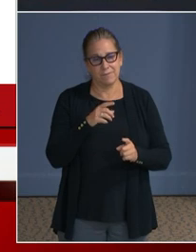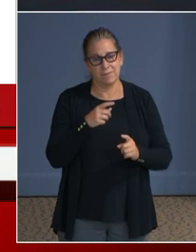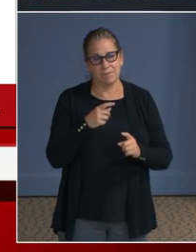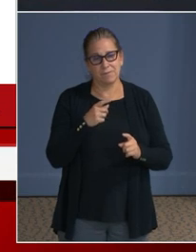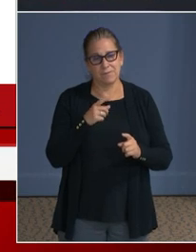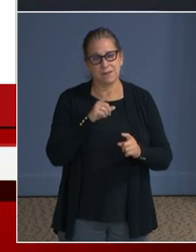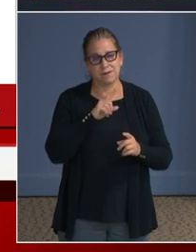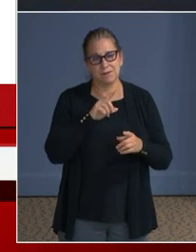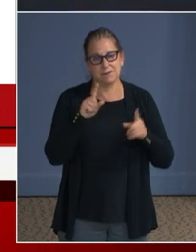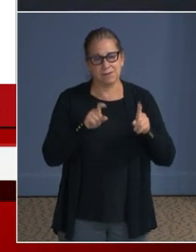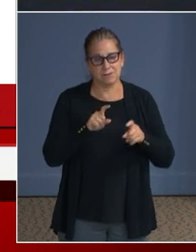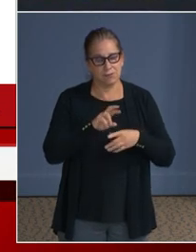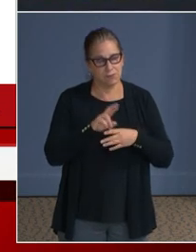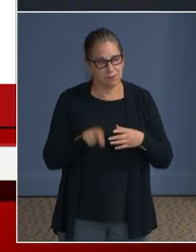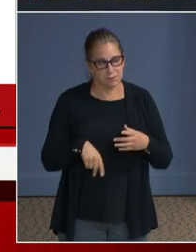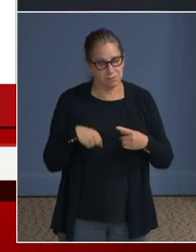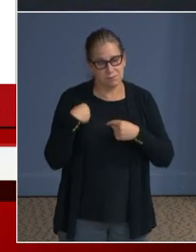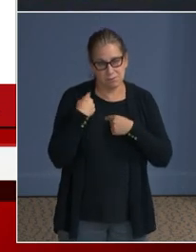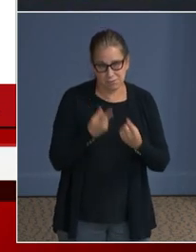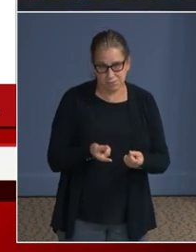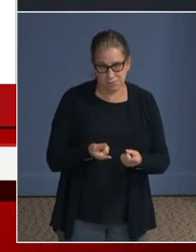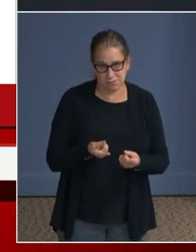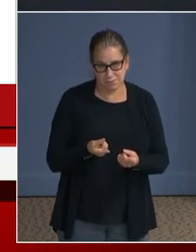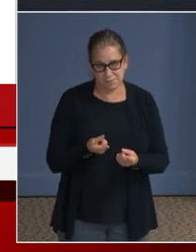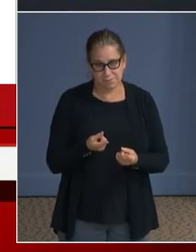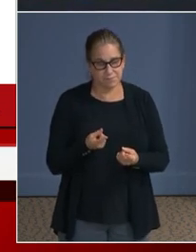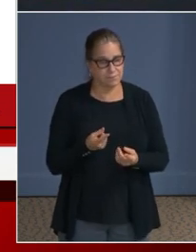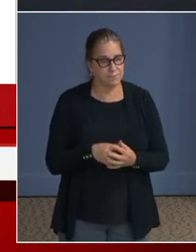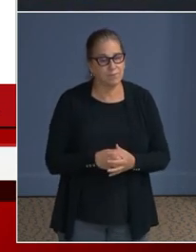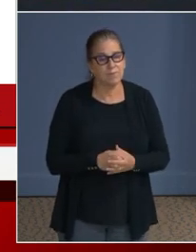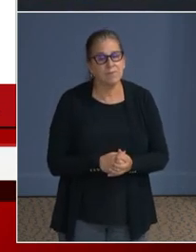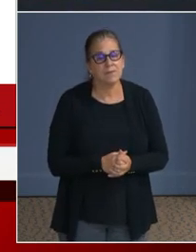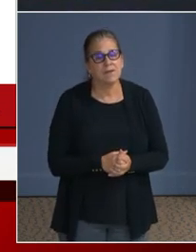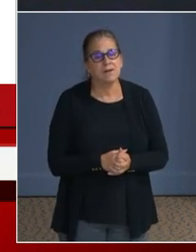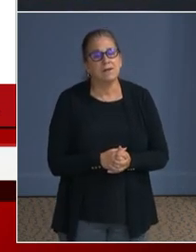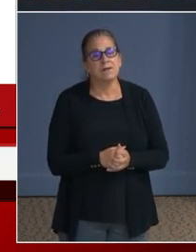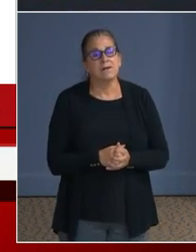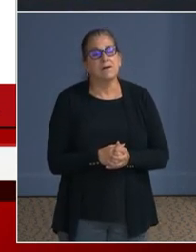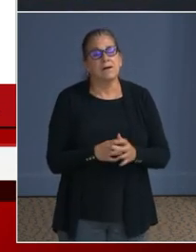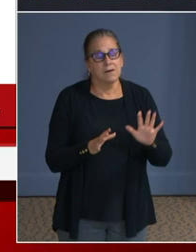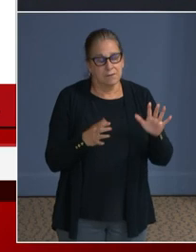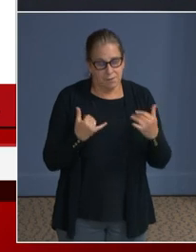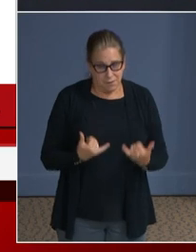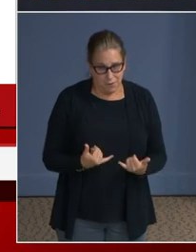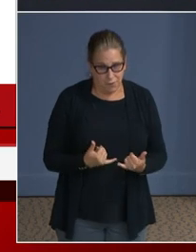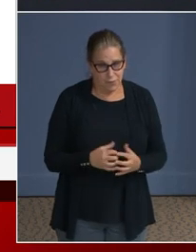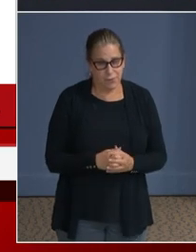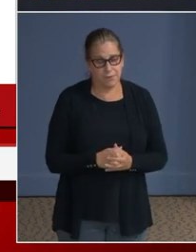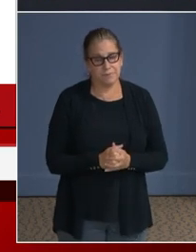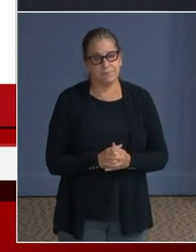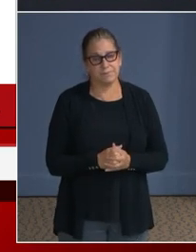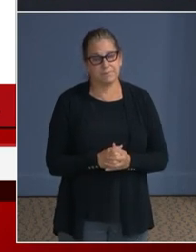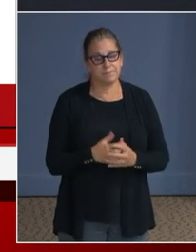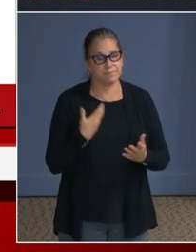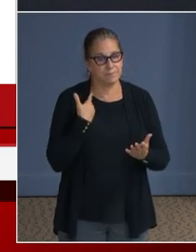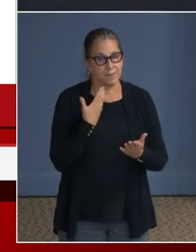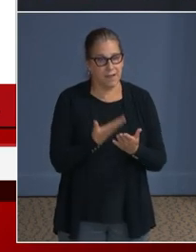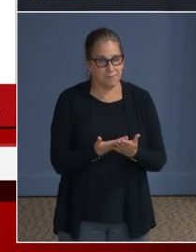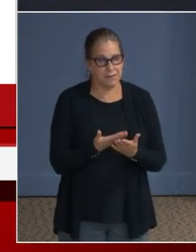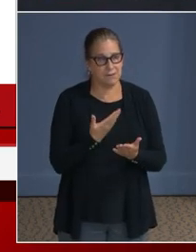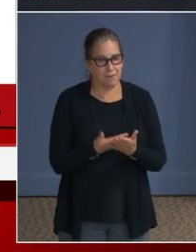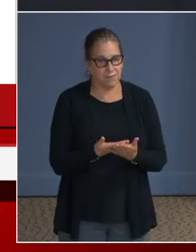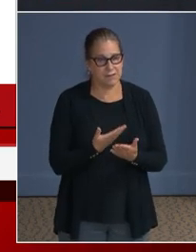have been tested on a given day. And we now have far more evidence that suggests in